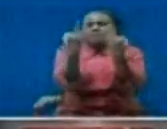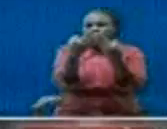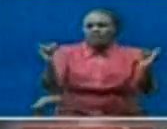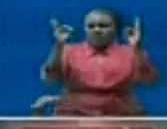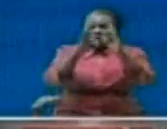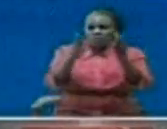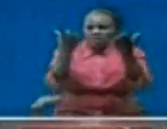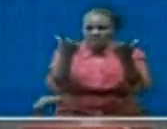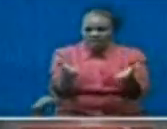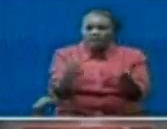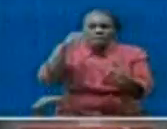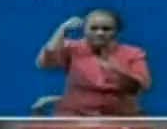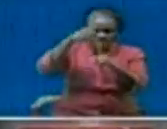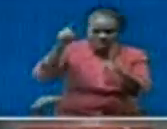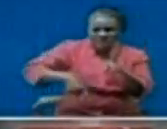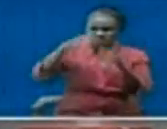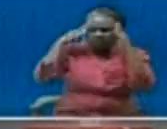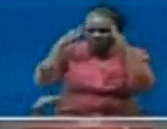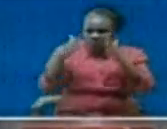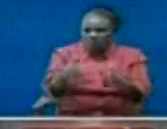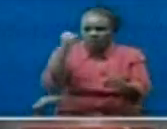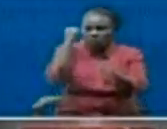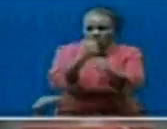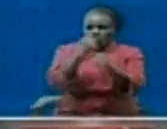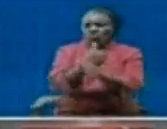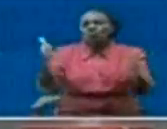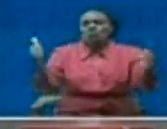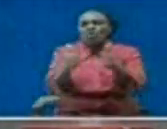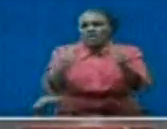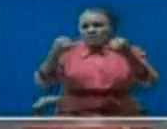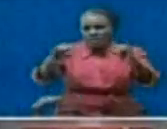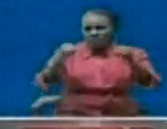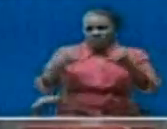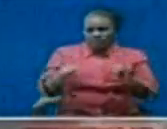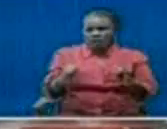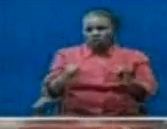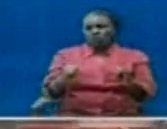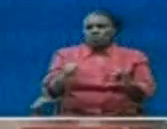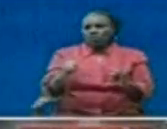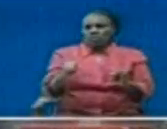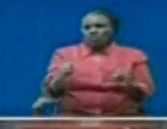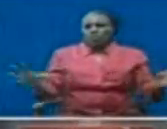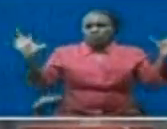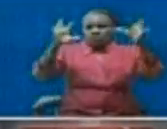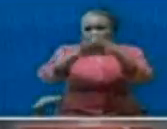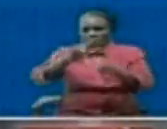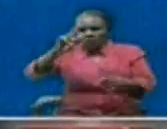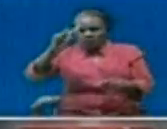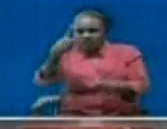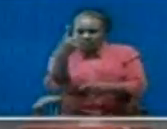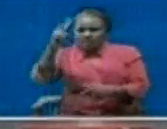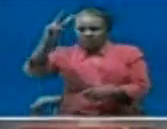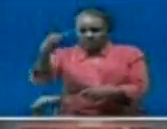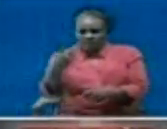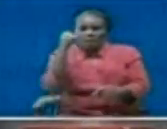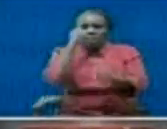third liberation that we must fight for and focus on and do it effectively with the implementation of this current constitution combines the first and the second.